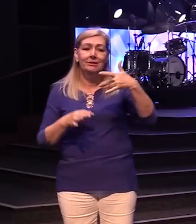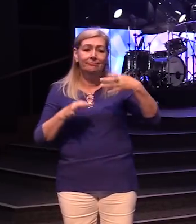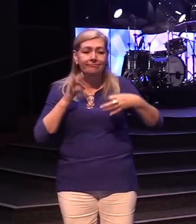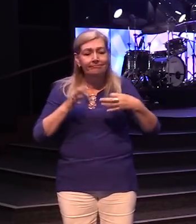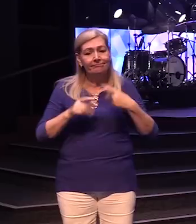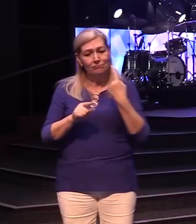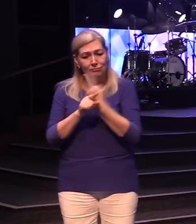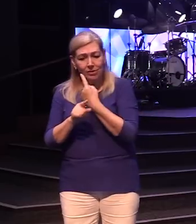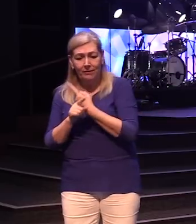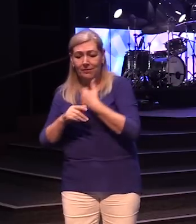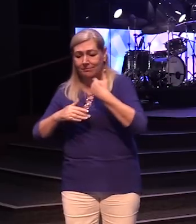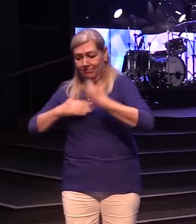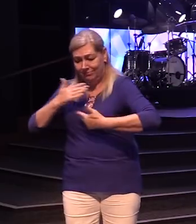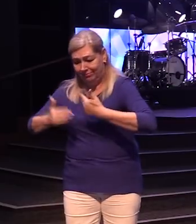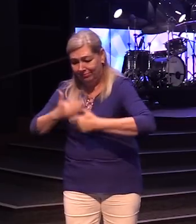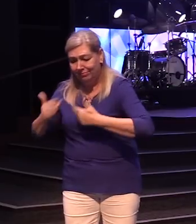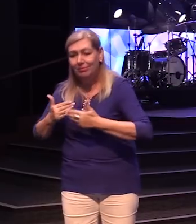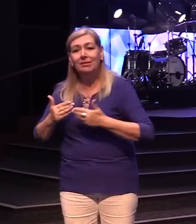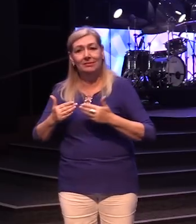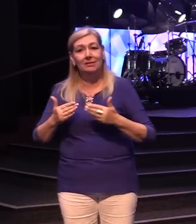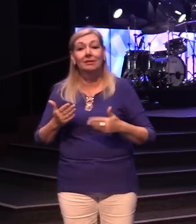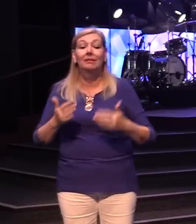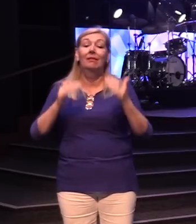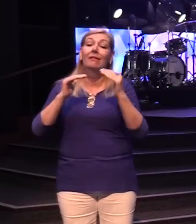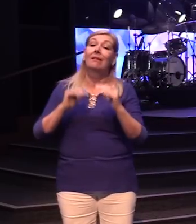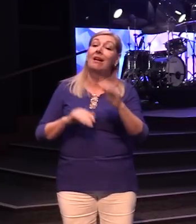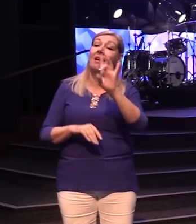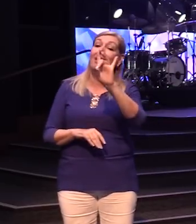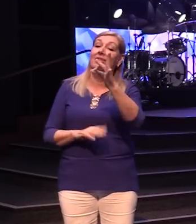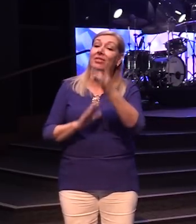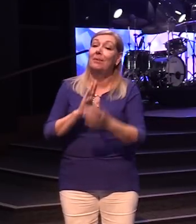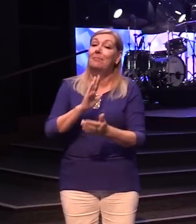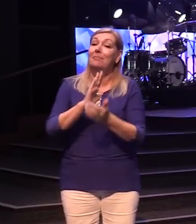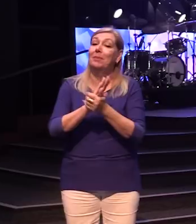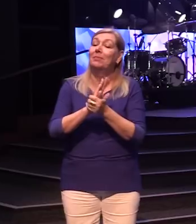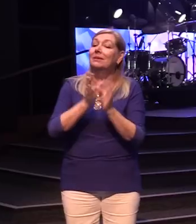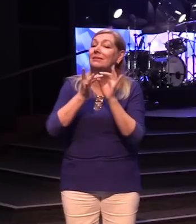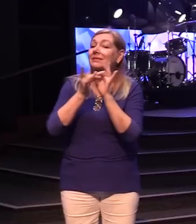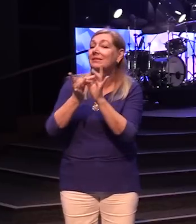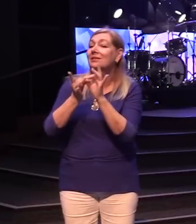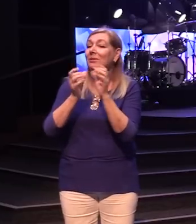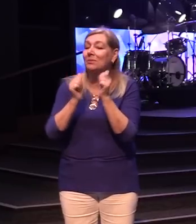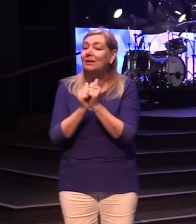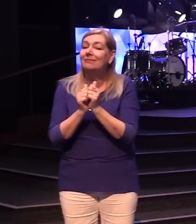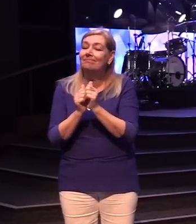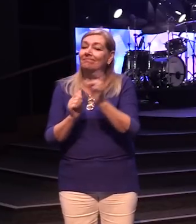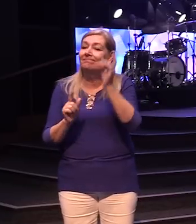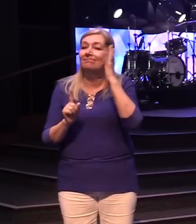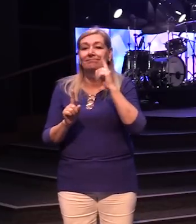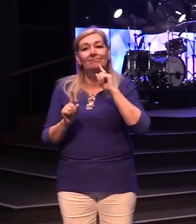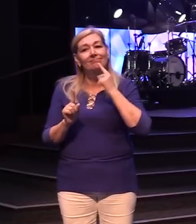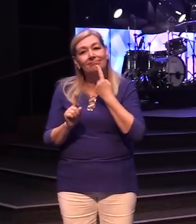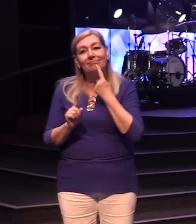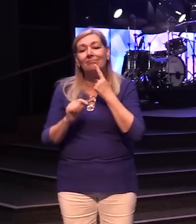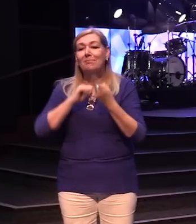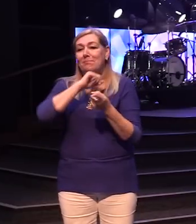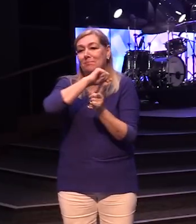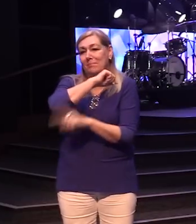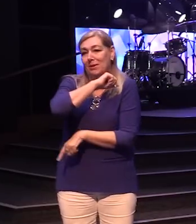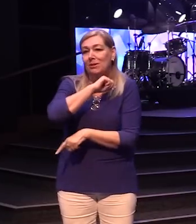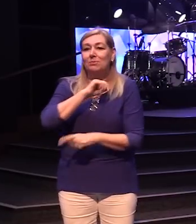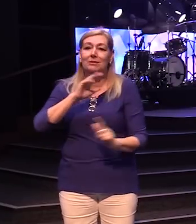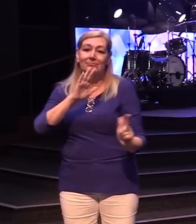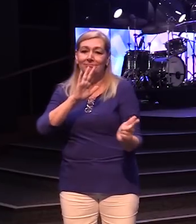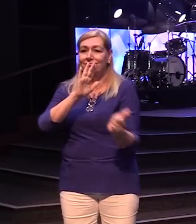in proper order. The Eighth Amendment was about cruel and unusual punishment, forbidding cruel and